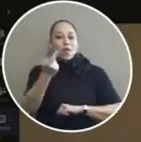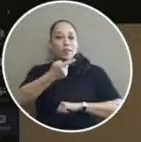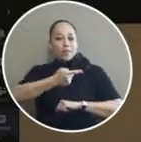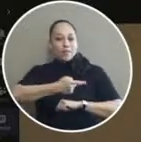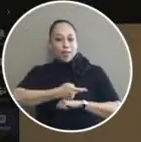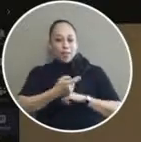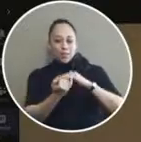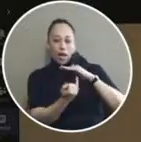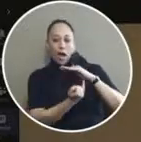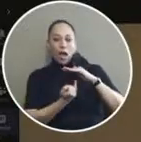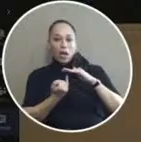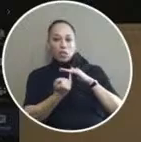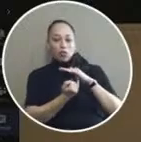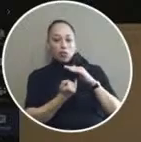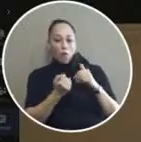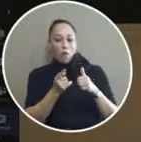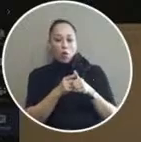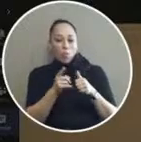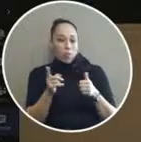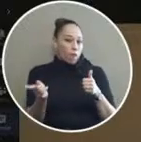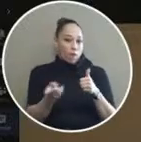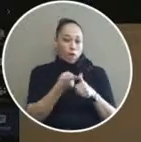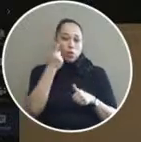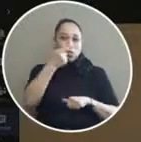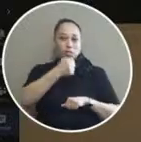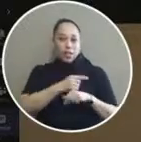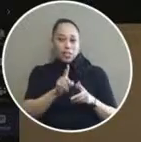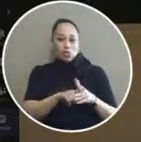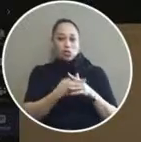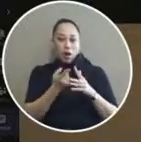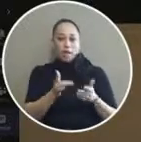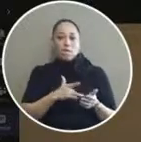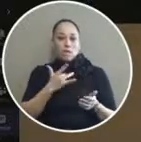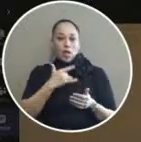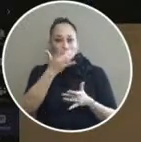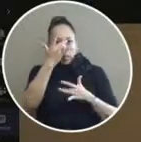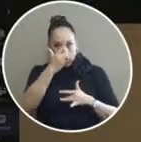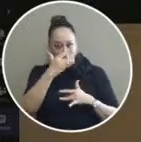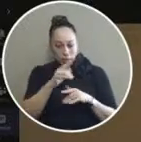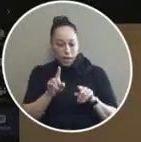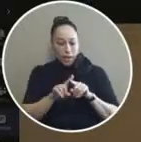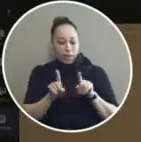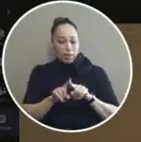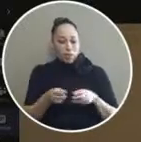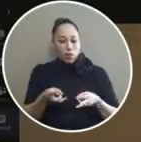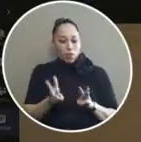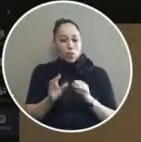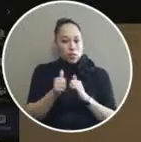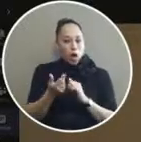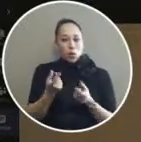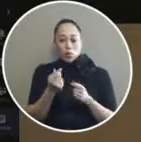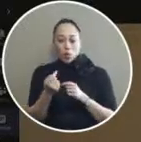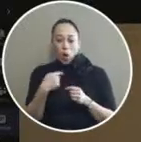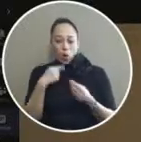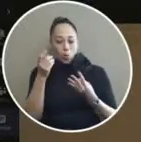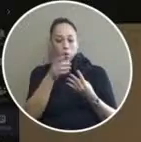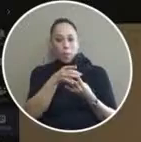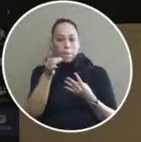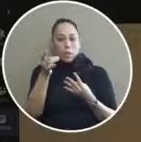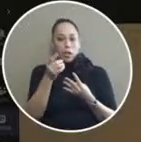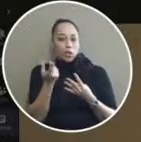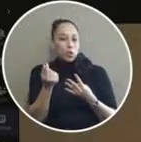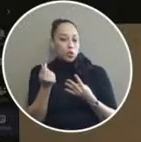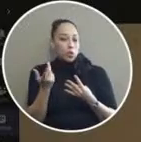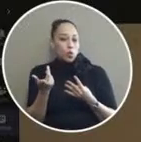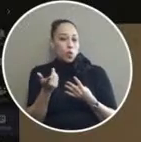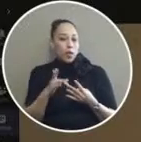in isolation from the initial date of the symptoms. There's several ways to do that, and we choose to do